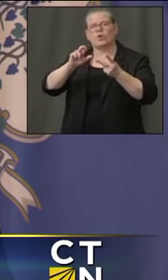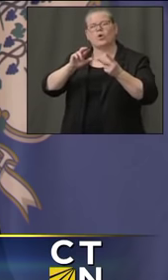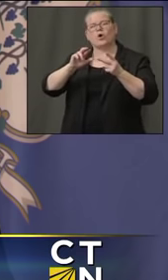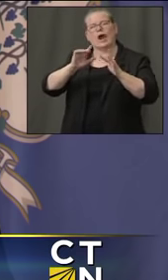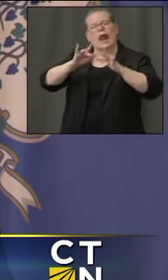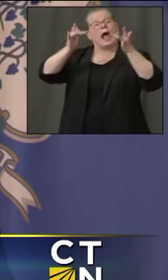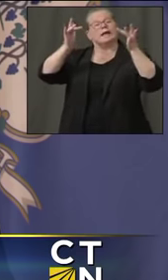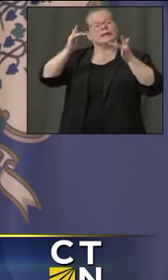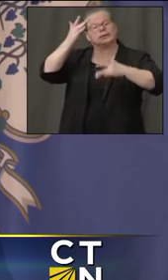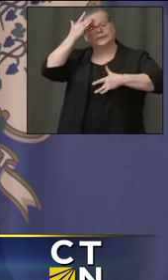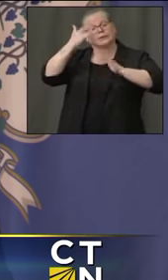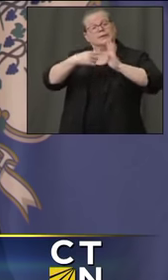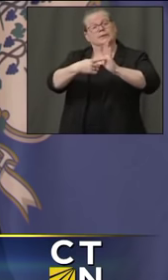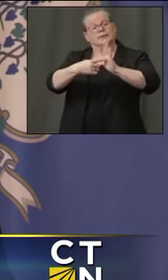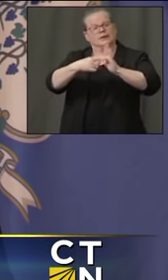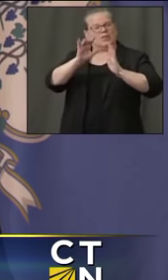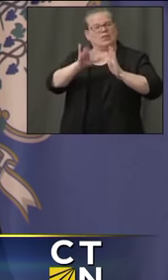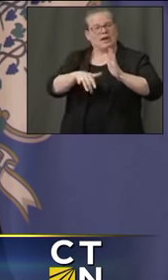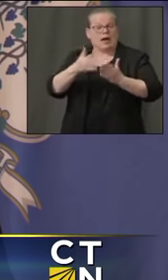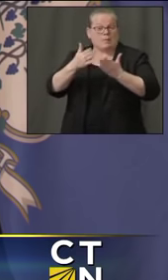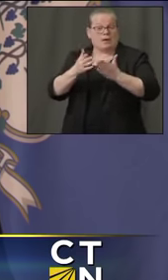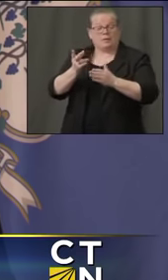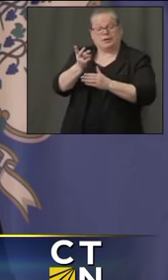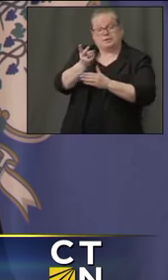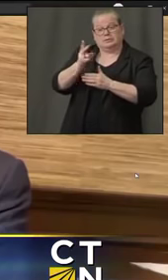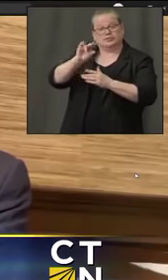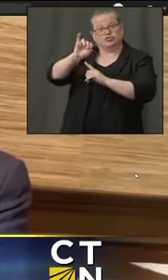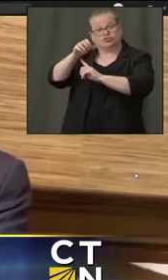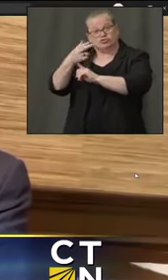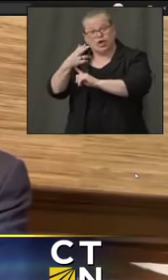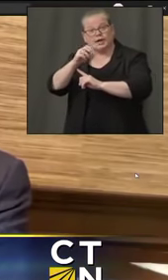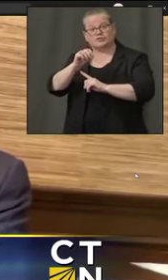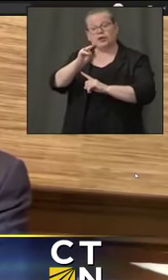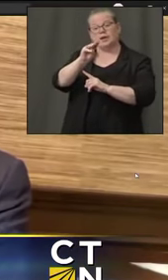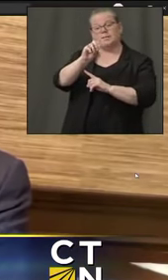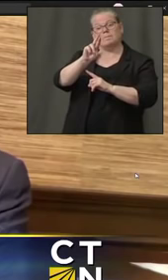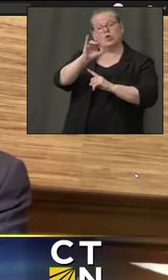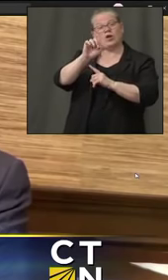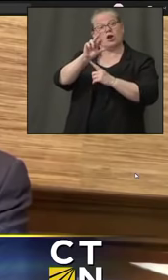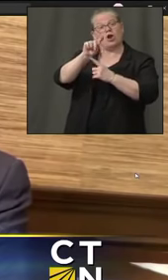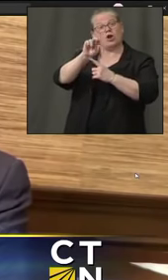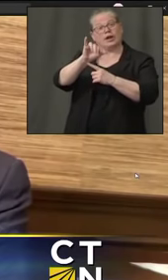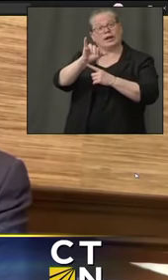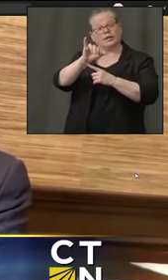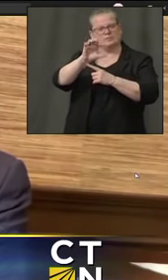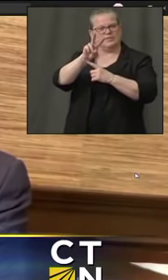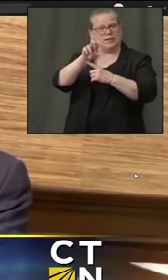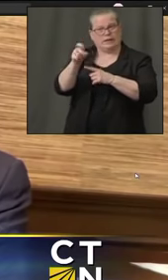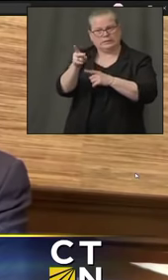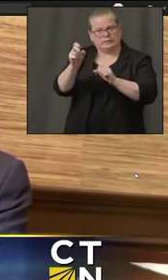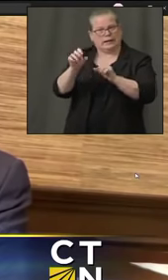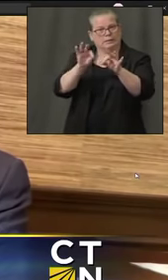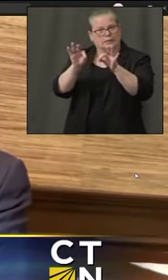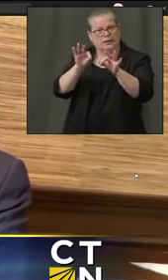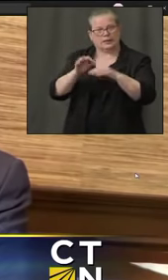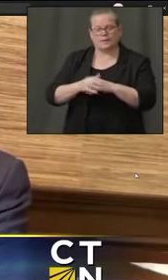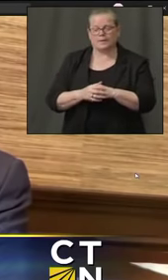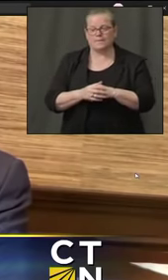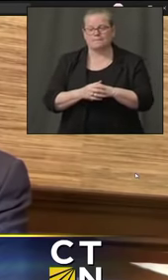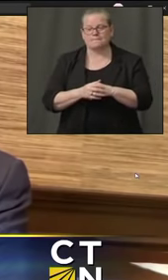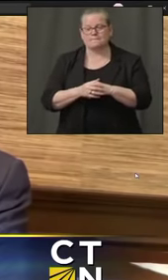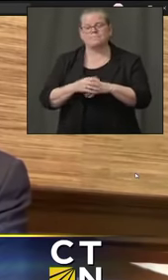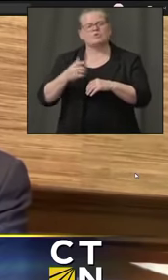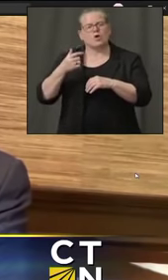Yeah, I can start. Maybe Josh, you can add. Obviously, the focus at the large-scale testing sites initially was on